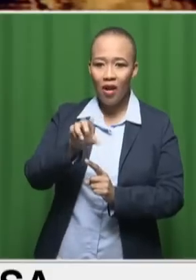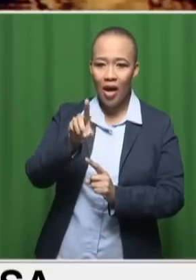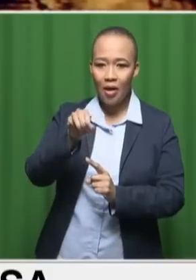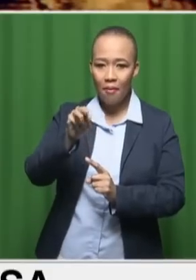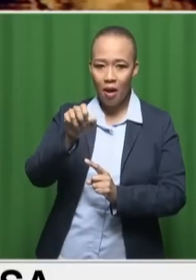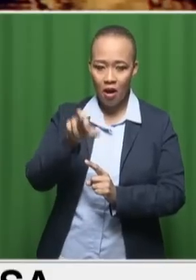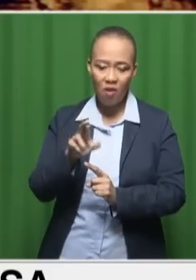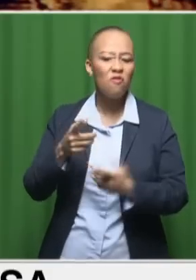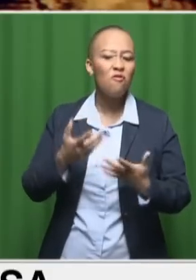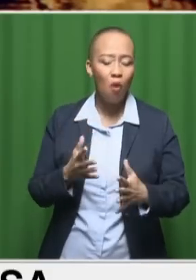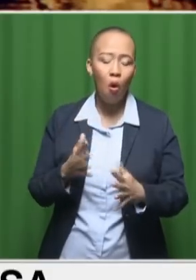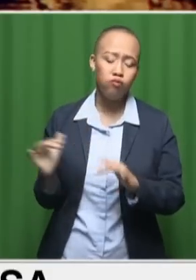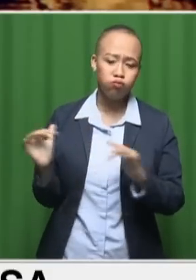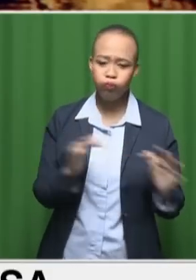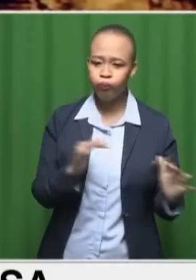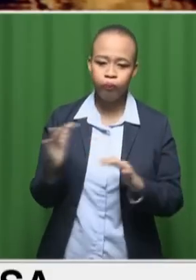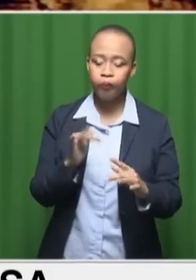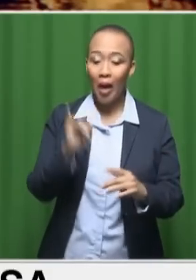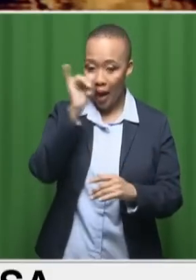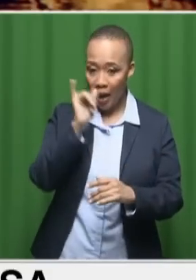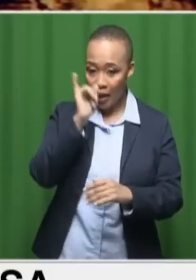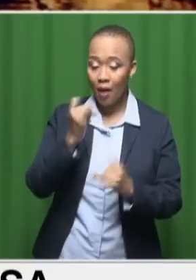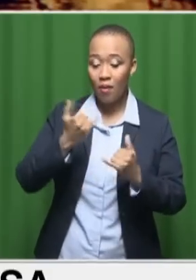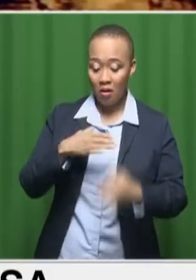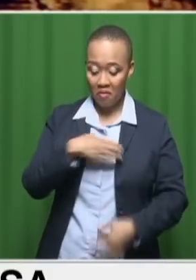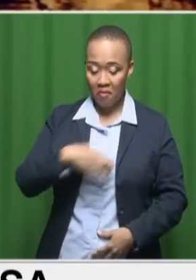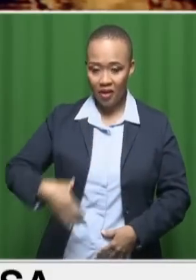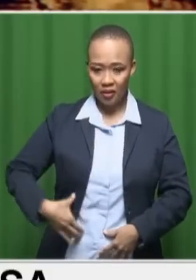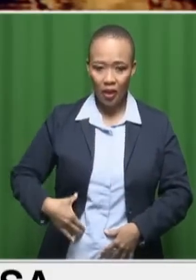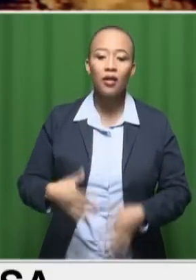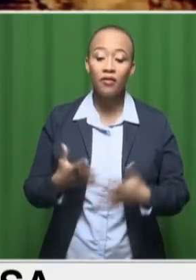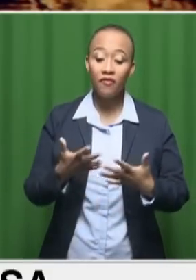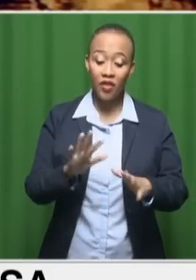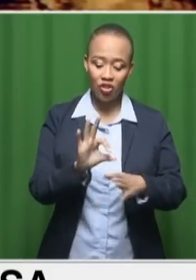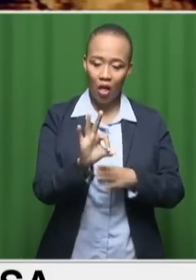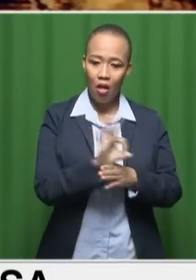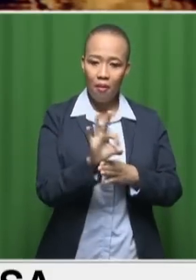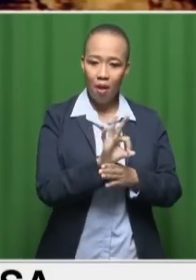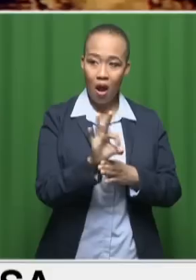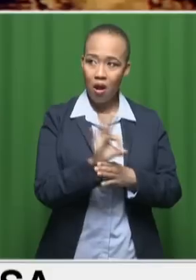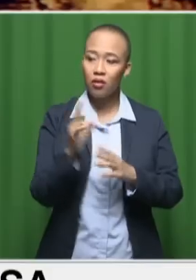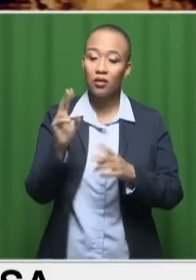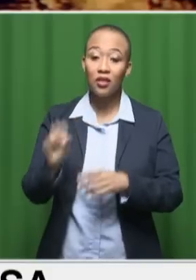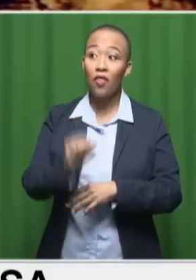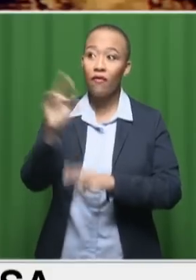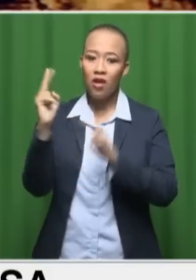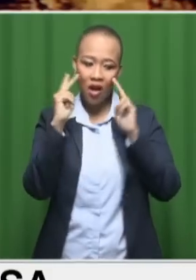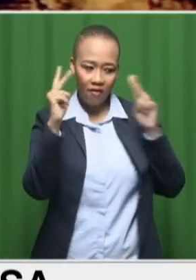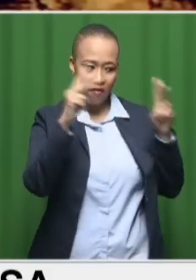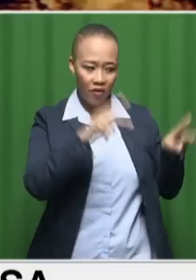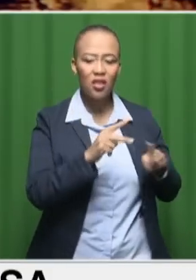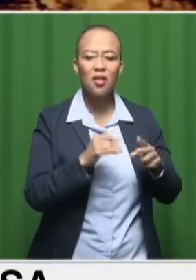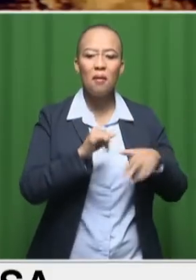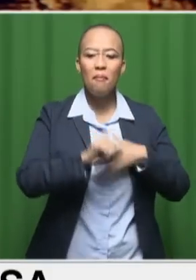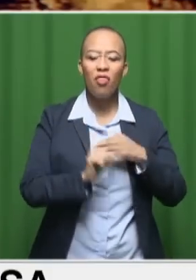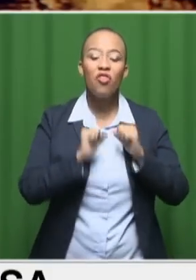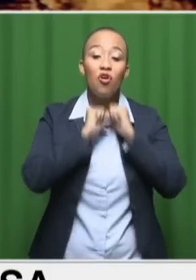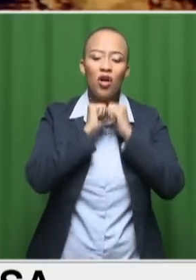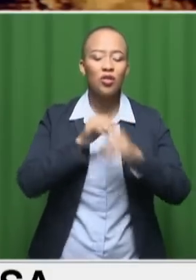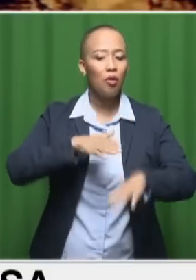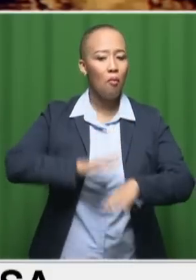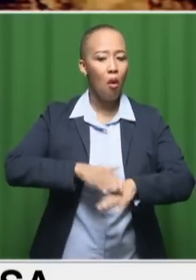war crimes. Now, Russian President Putin is planning a visit to South Africa in August. But for more